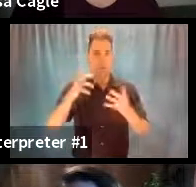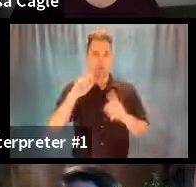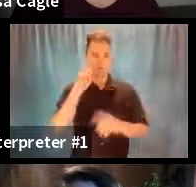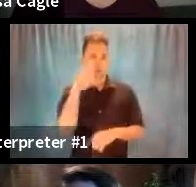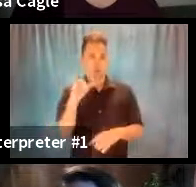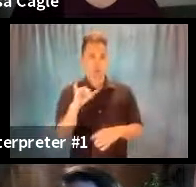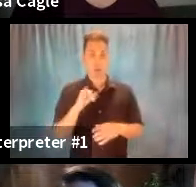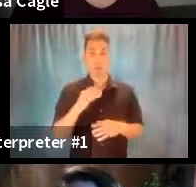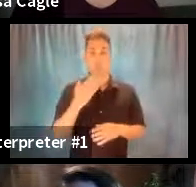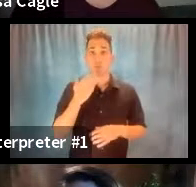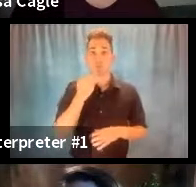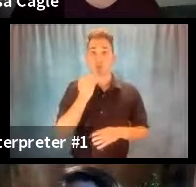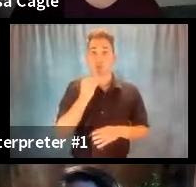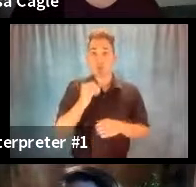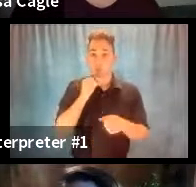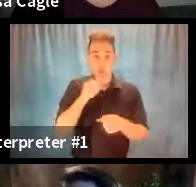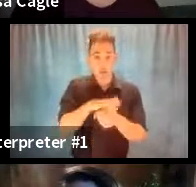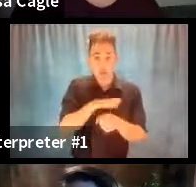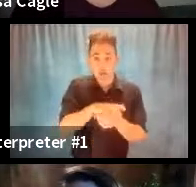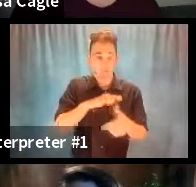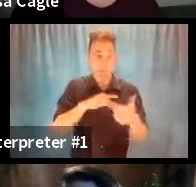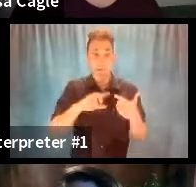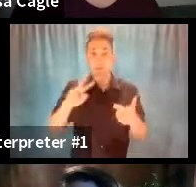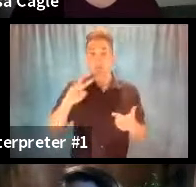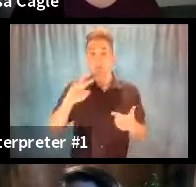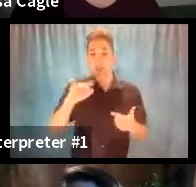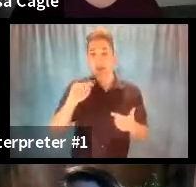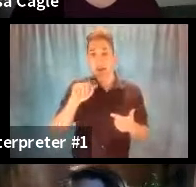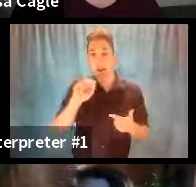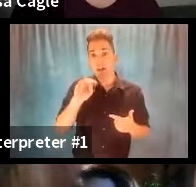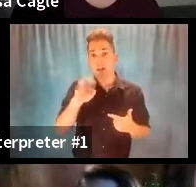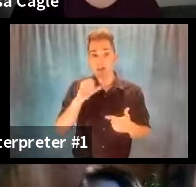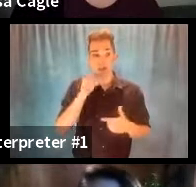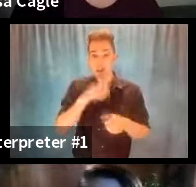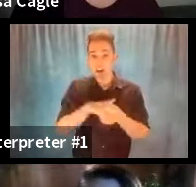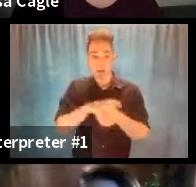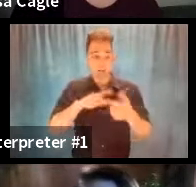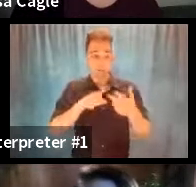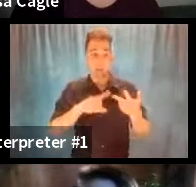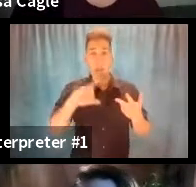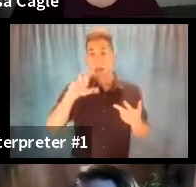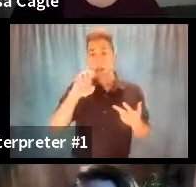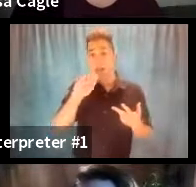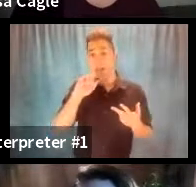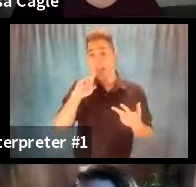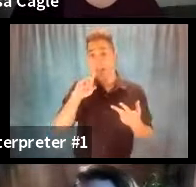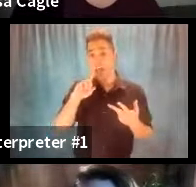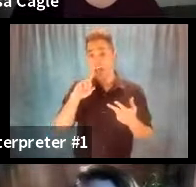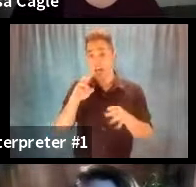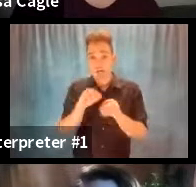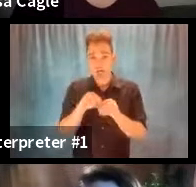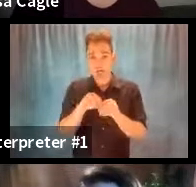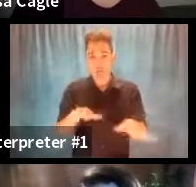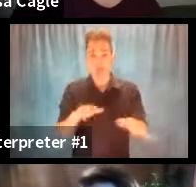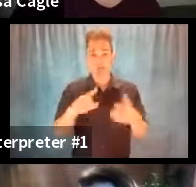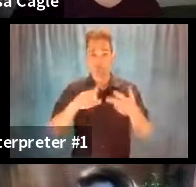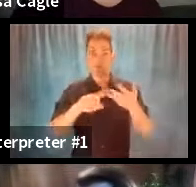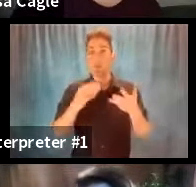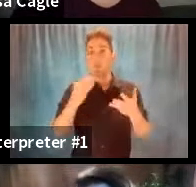starvation, vitamin deficiencies, lead pollution, food additives, and food